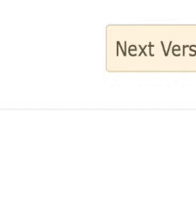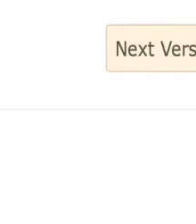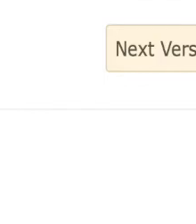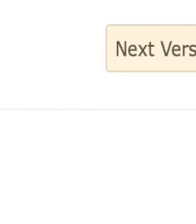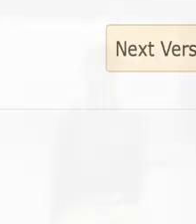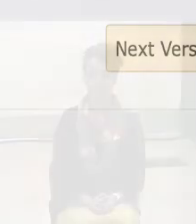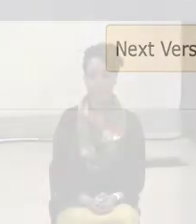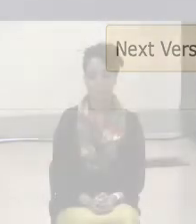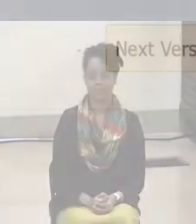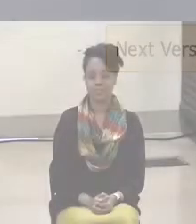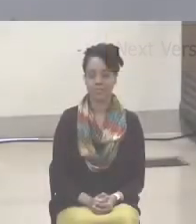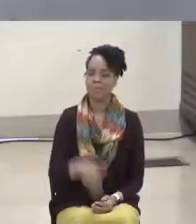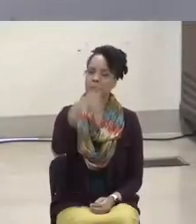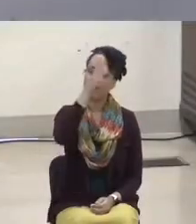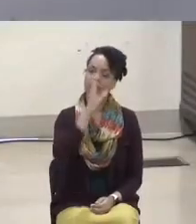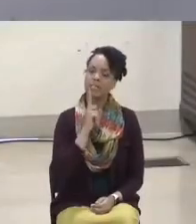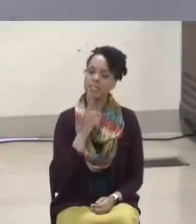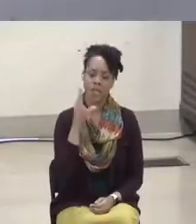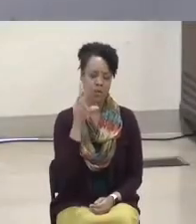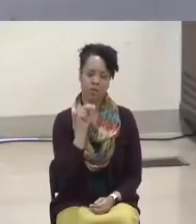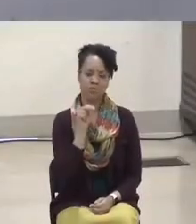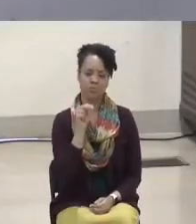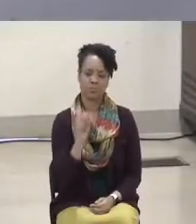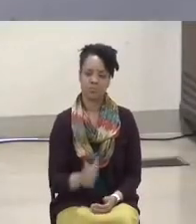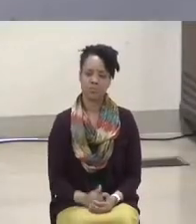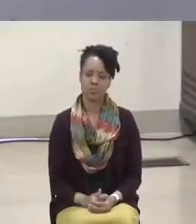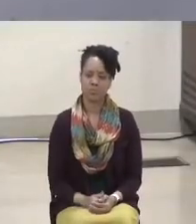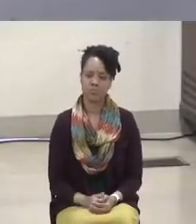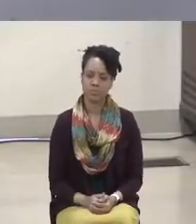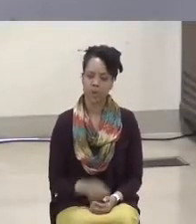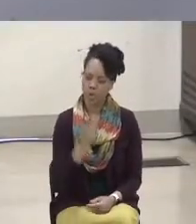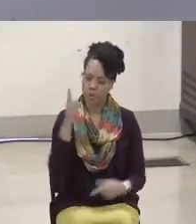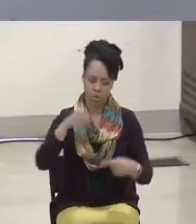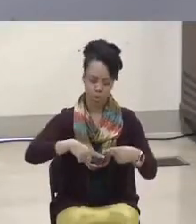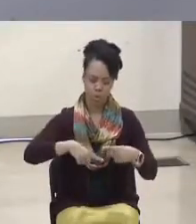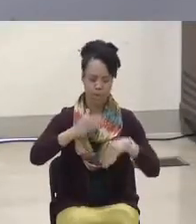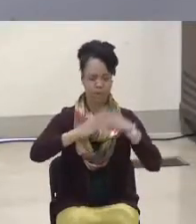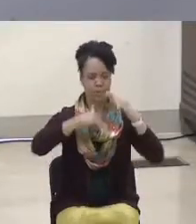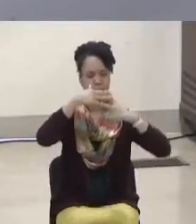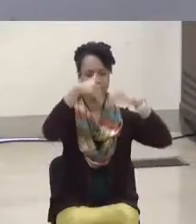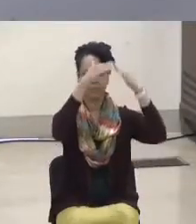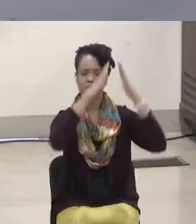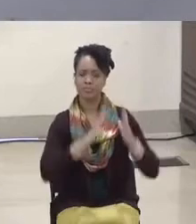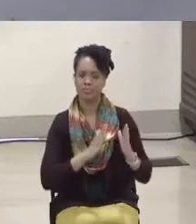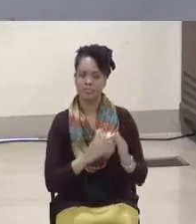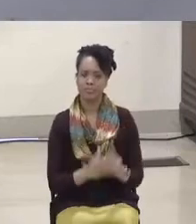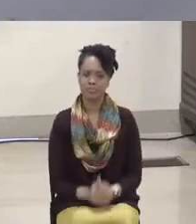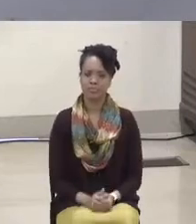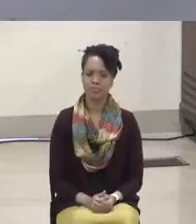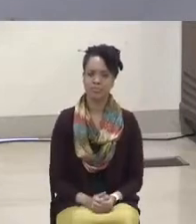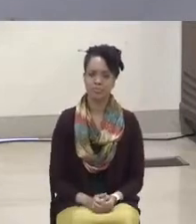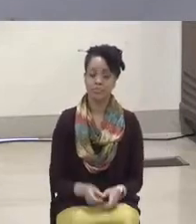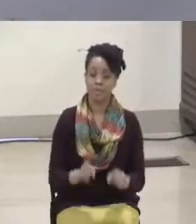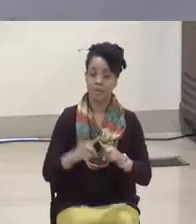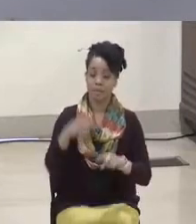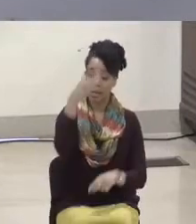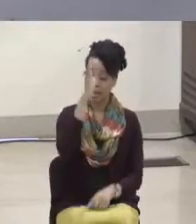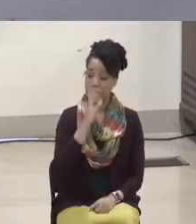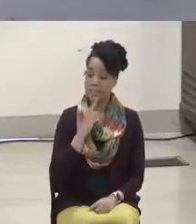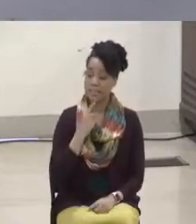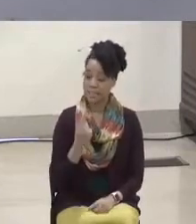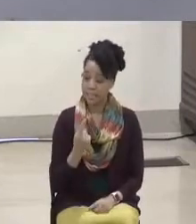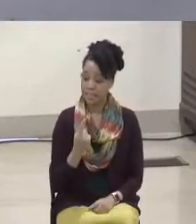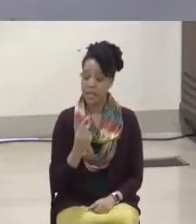David. God said no. Dios dice que no, You can't build a house. no puedes construir la casa. But God